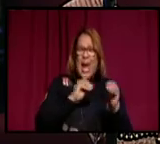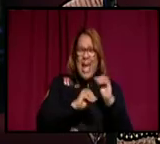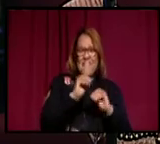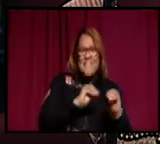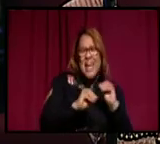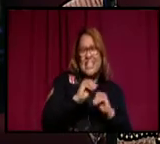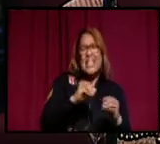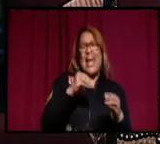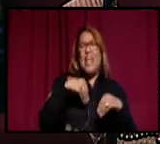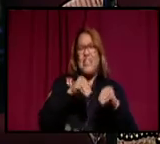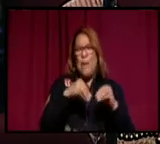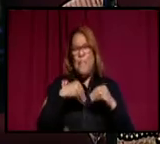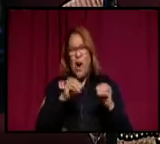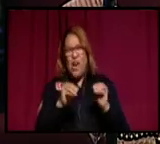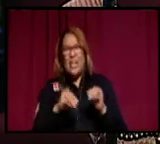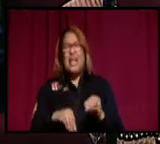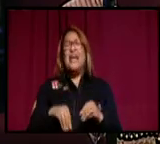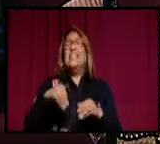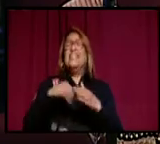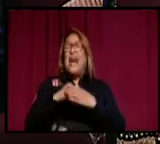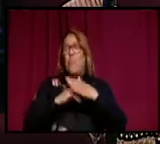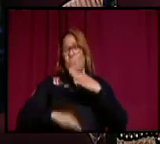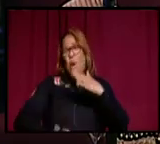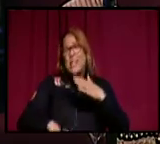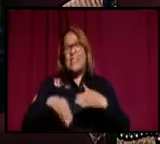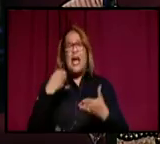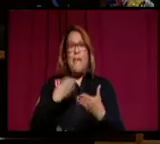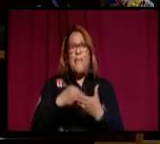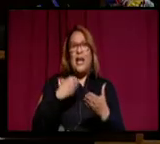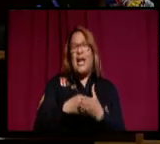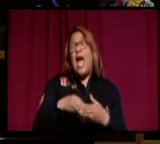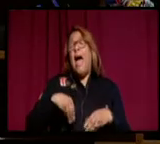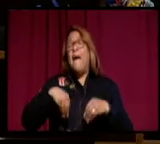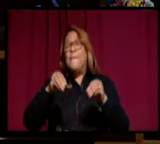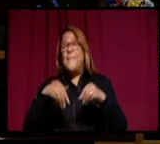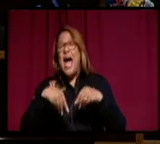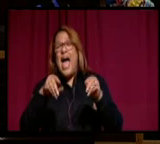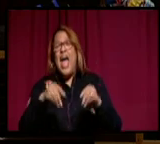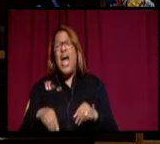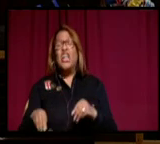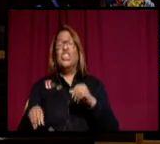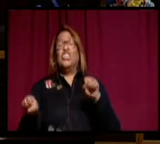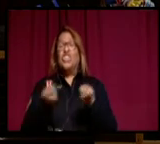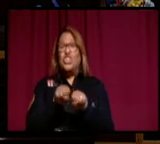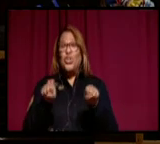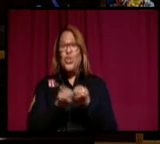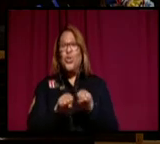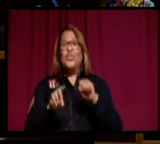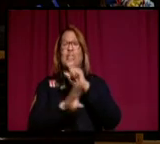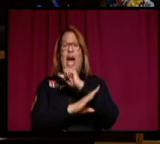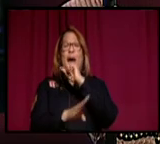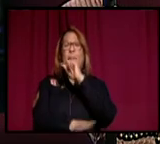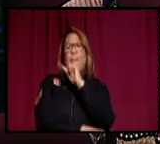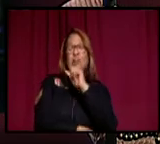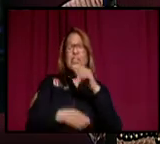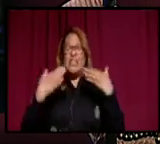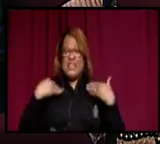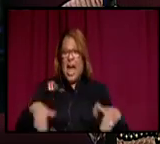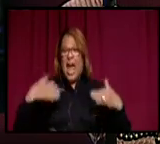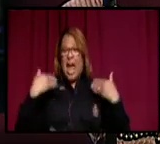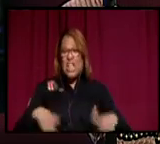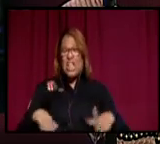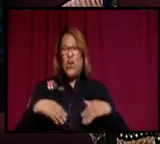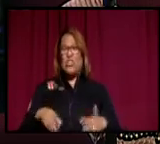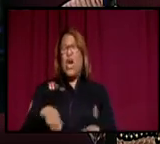stock market. Stop wasting money. Stop buying shoes and clothes and purses and invest your money in the kingdom of God. Sow